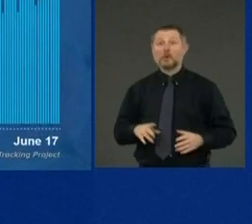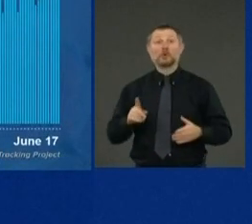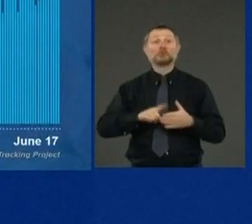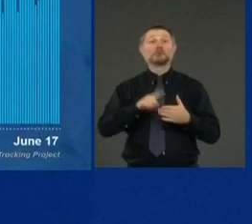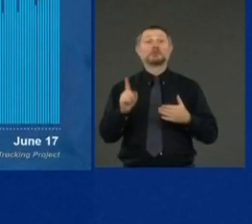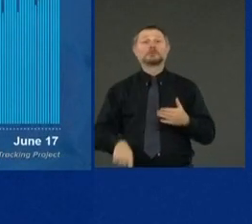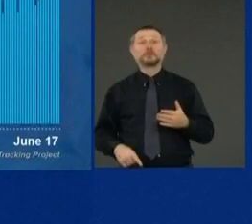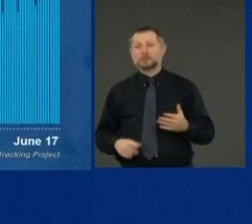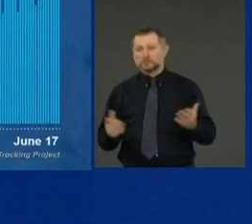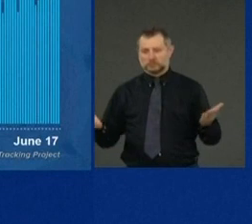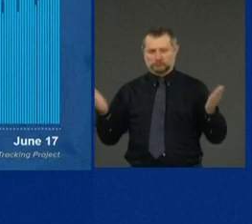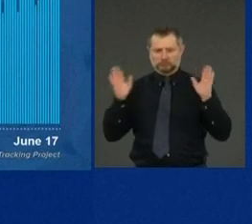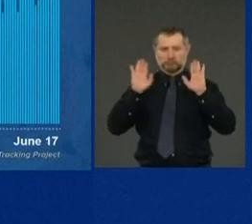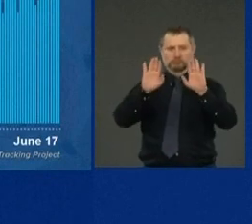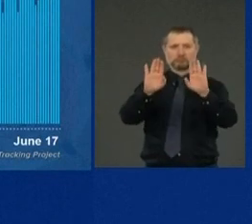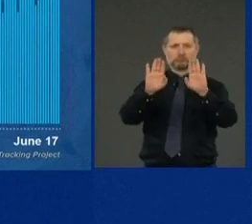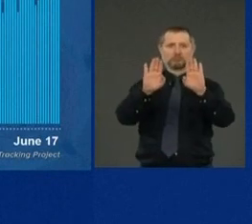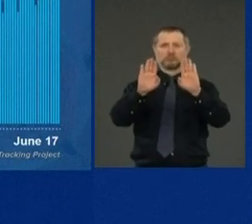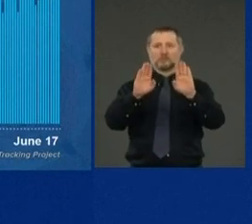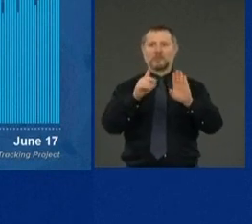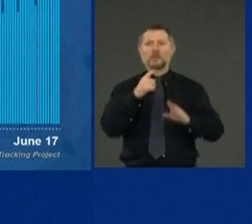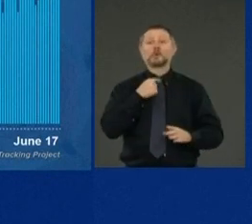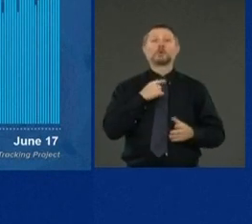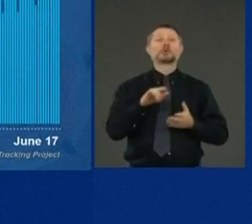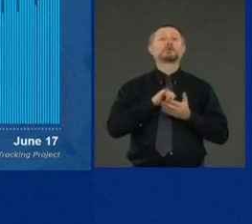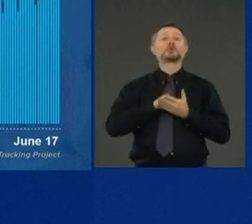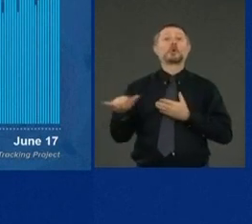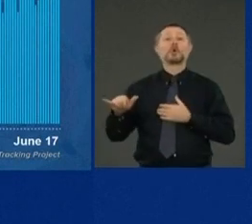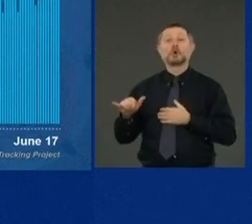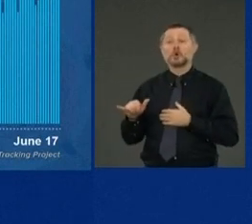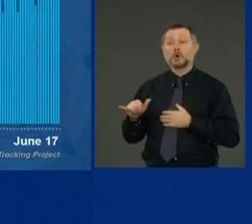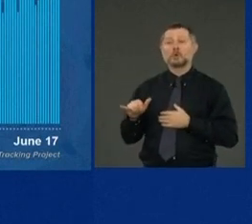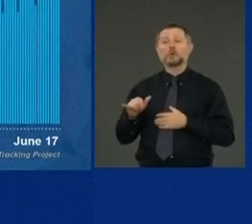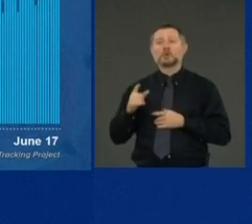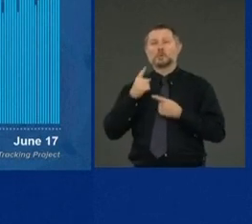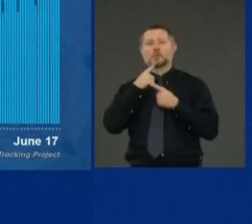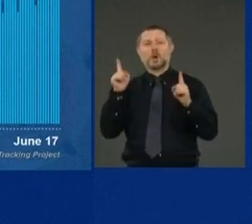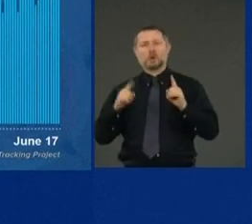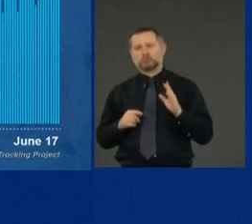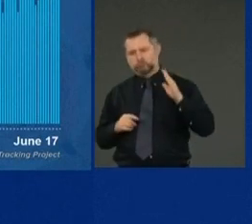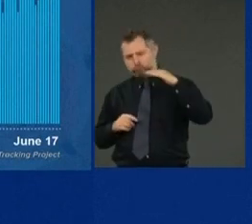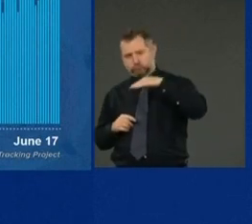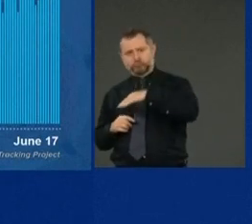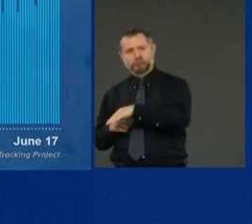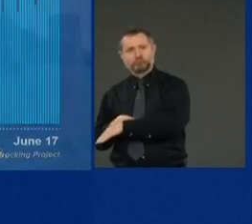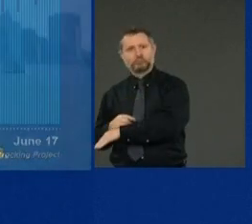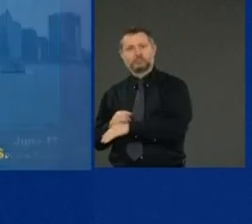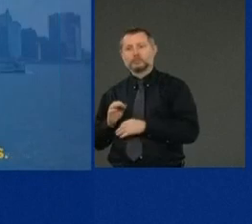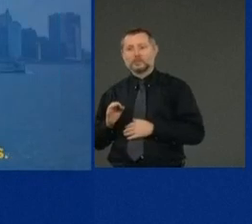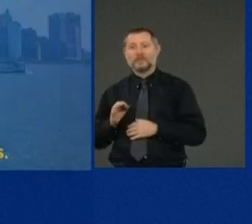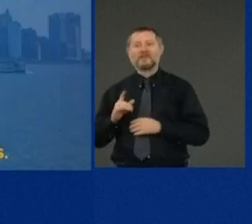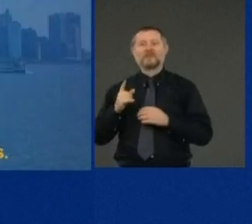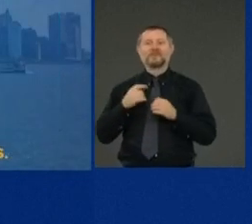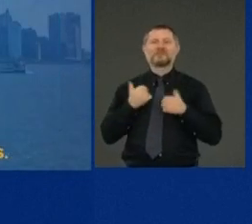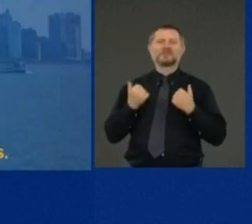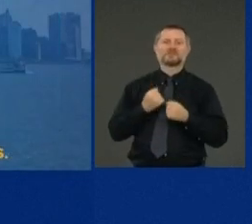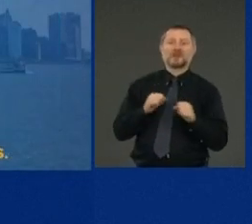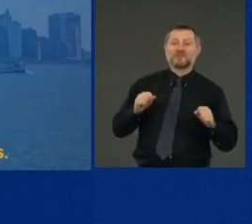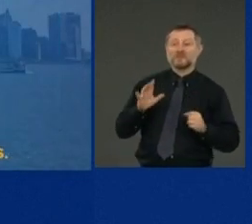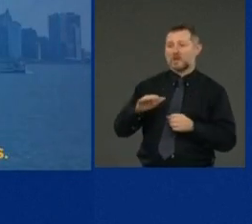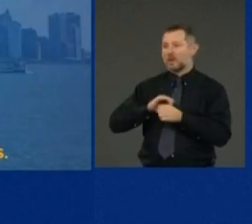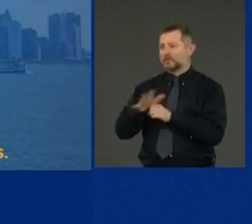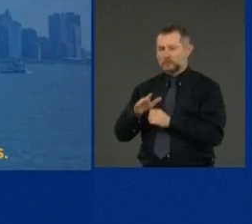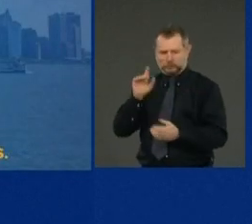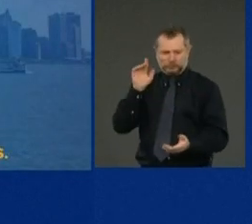in New York. It's working. We're saving lives. The virus is down. The rest